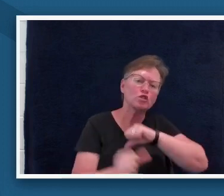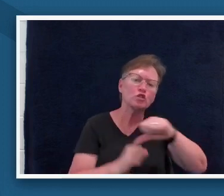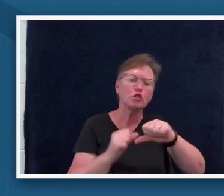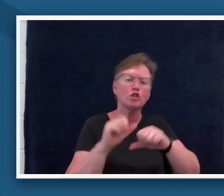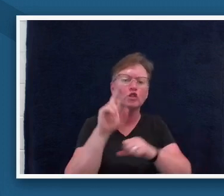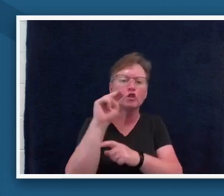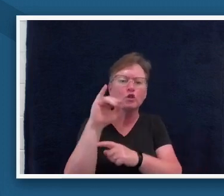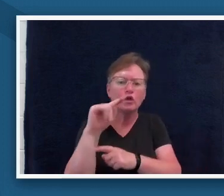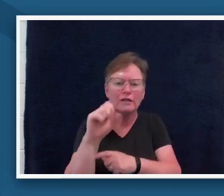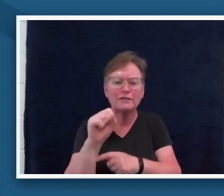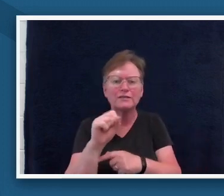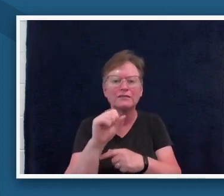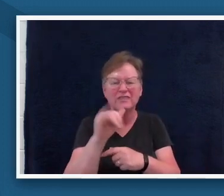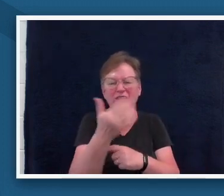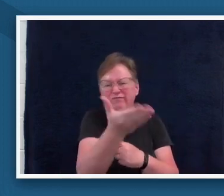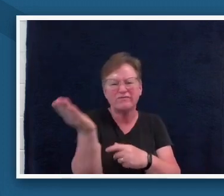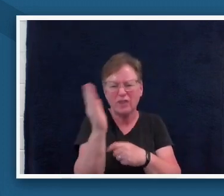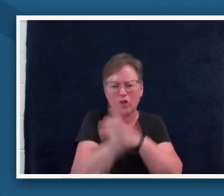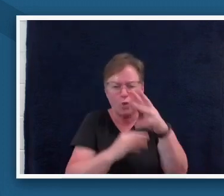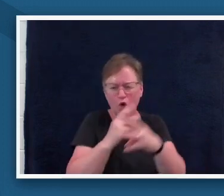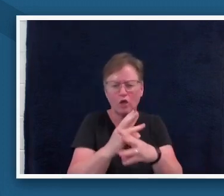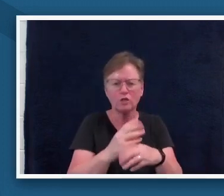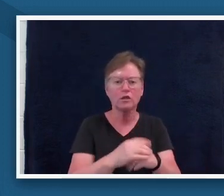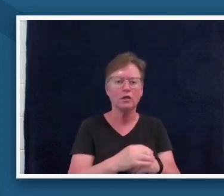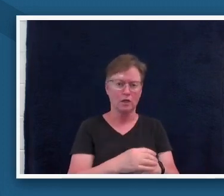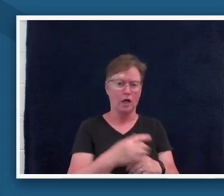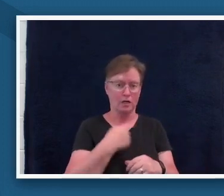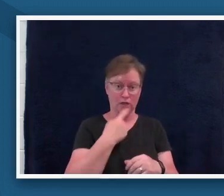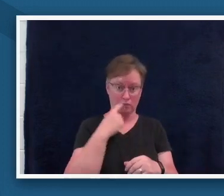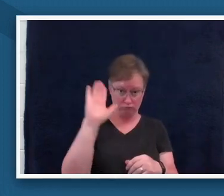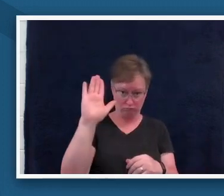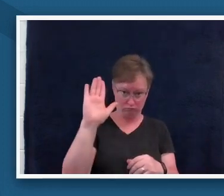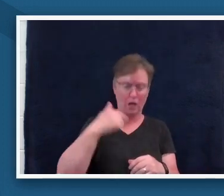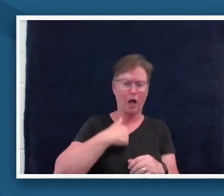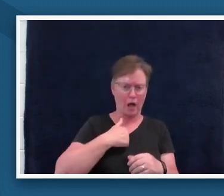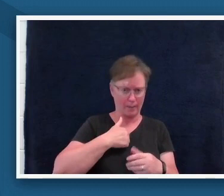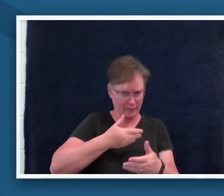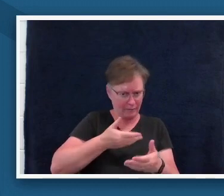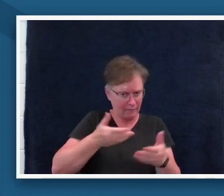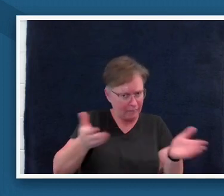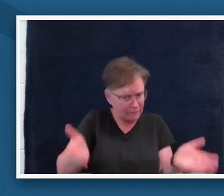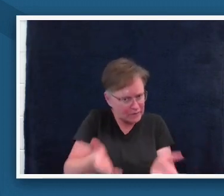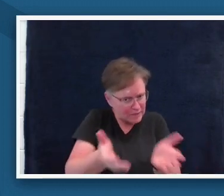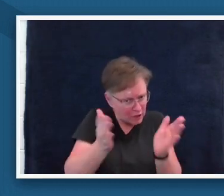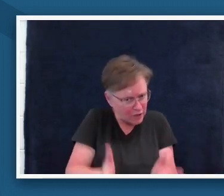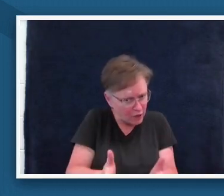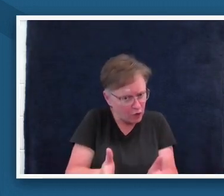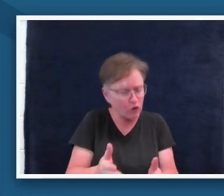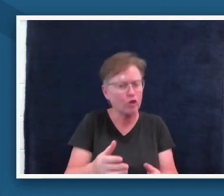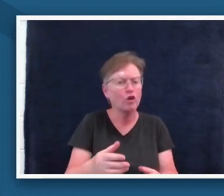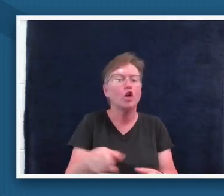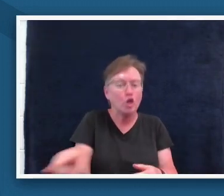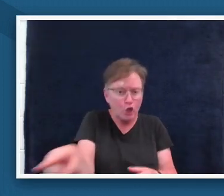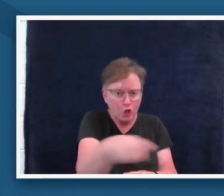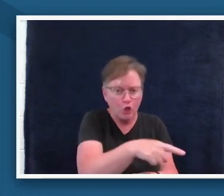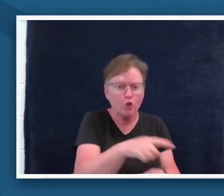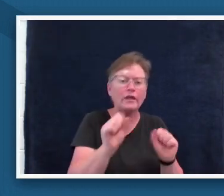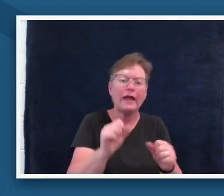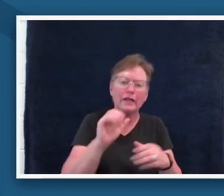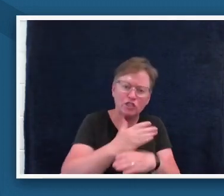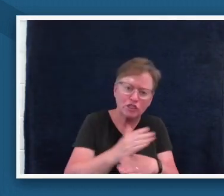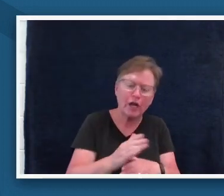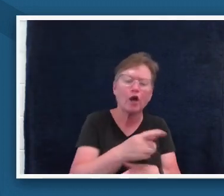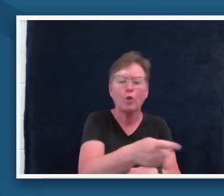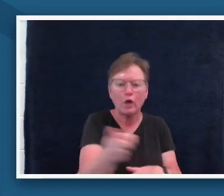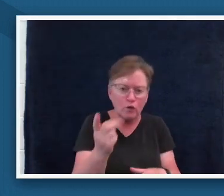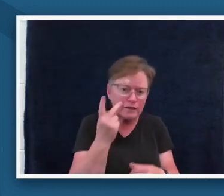my students. And I'm the facilitator. Yep. They get to share out all the things that they've seen in the world. And y'all, they've